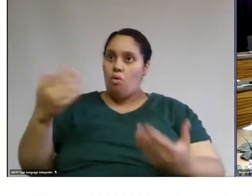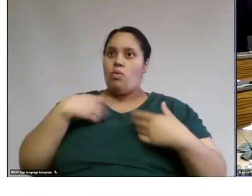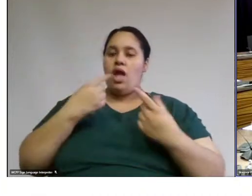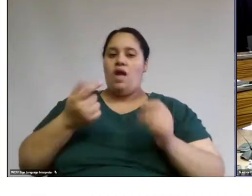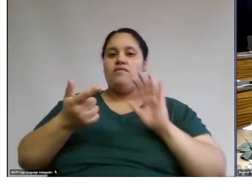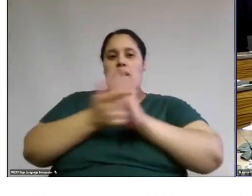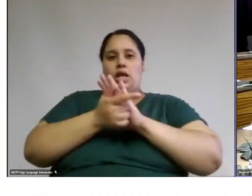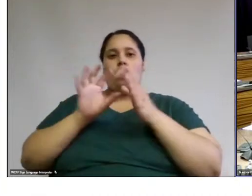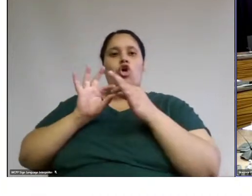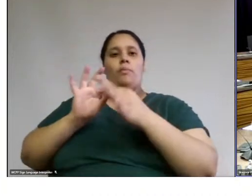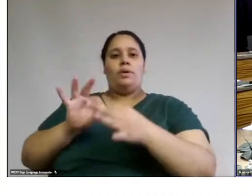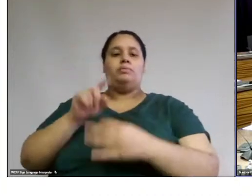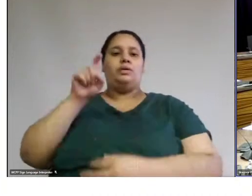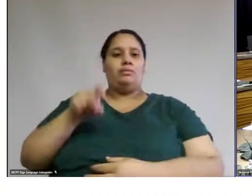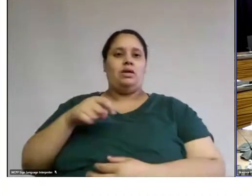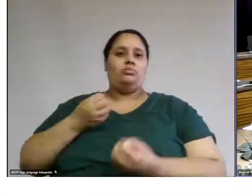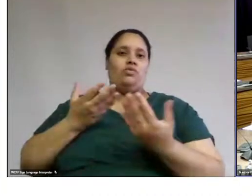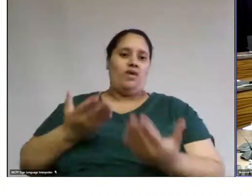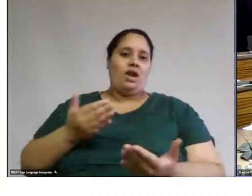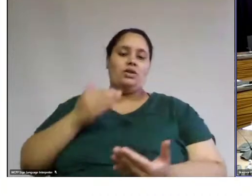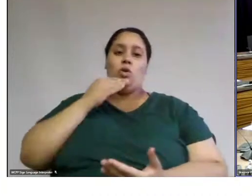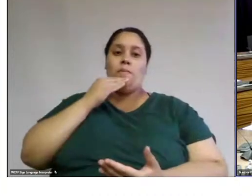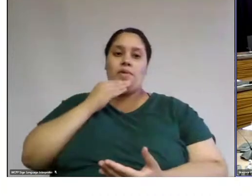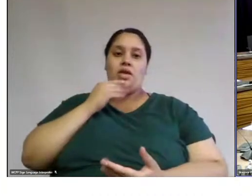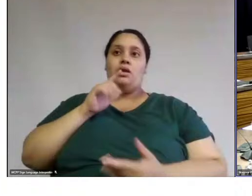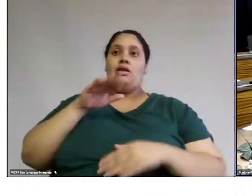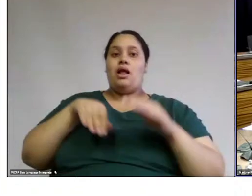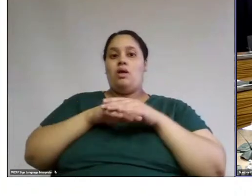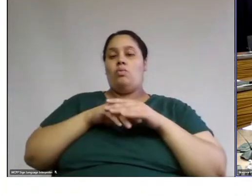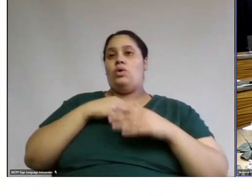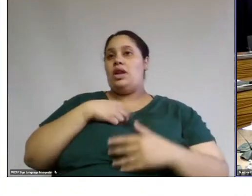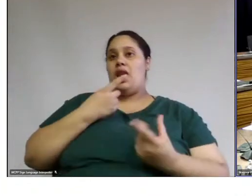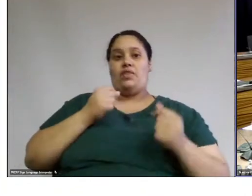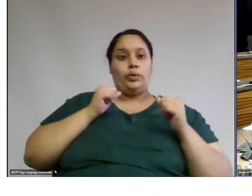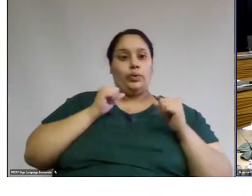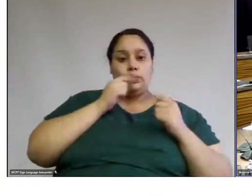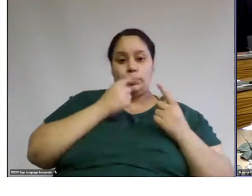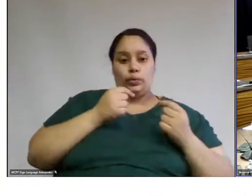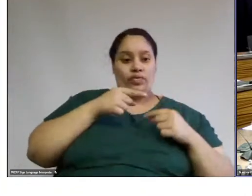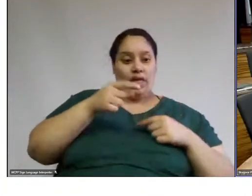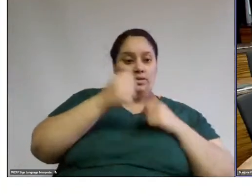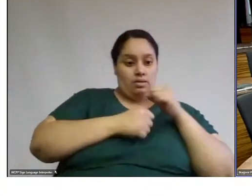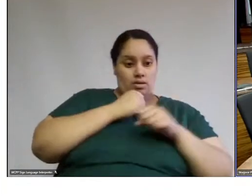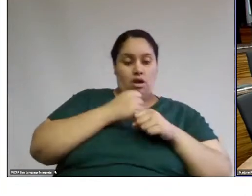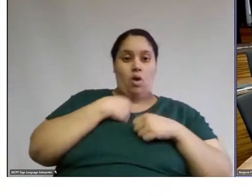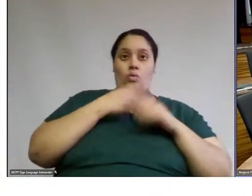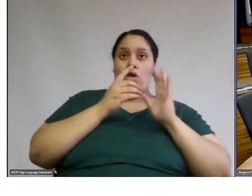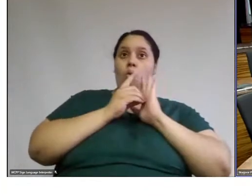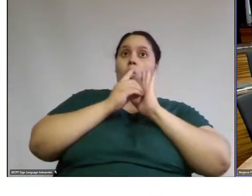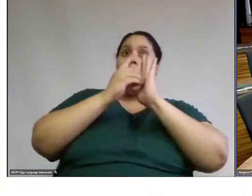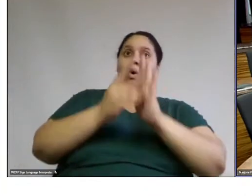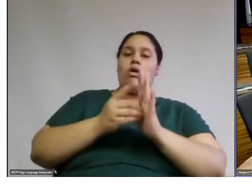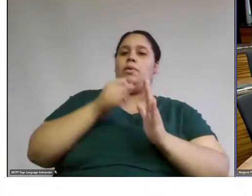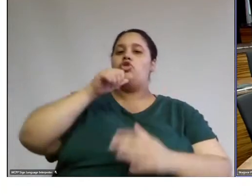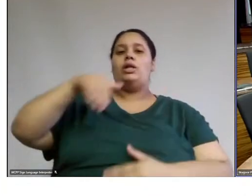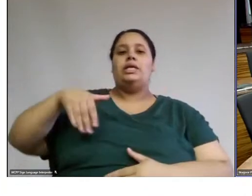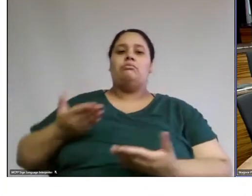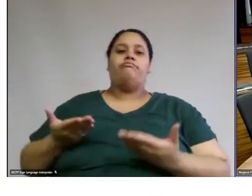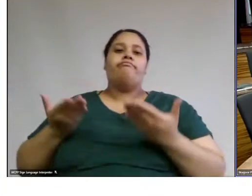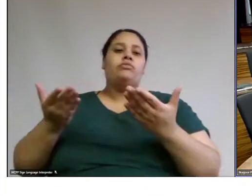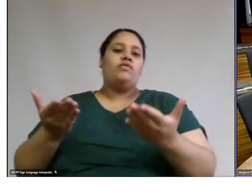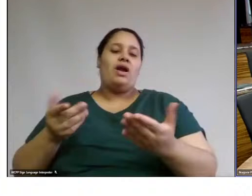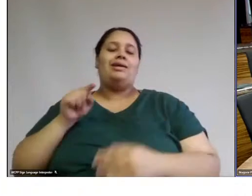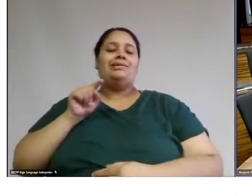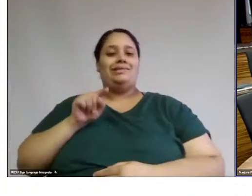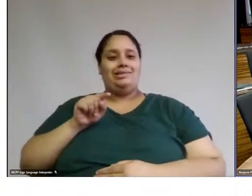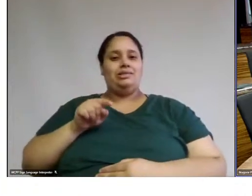commitment. So it was either delivered, it wasn't paid at year end, or we placed an order, but it wasn't delivered yet. So that is what gives